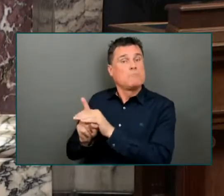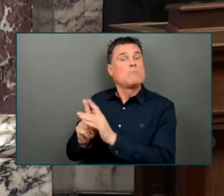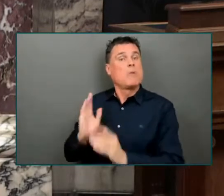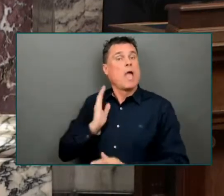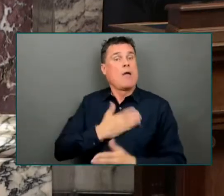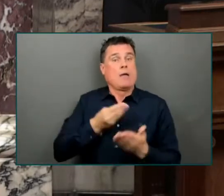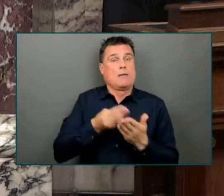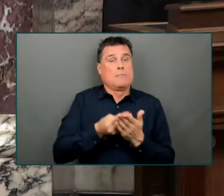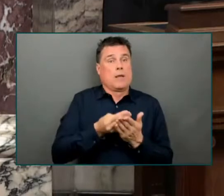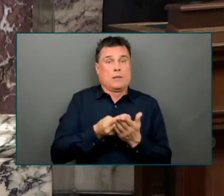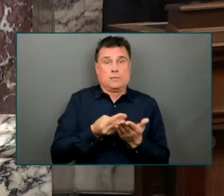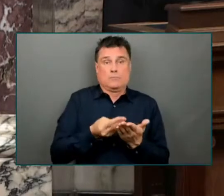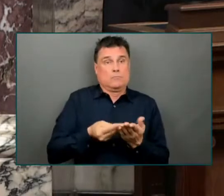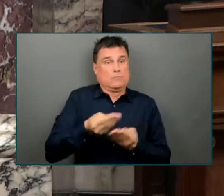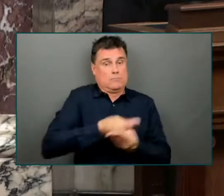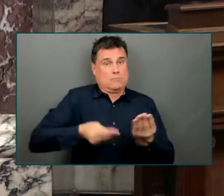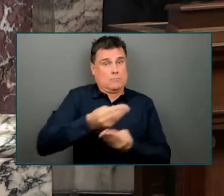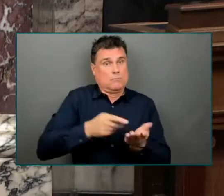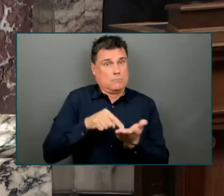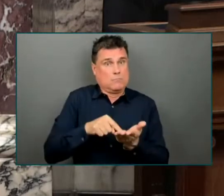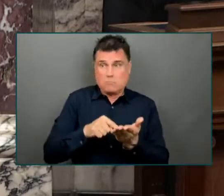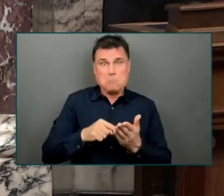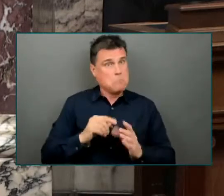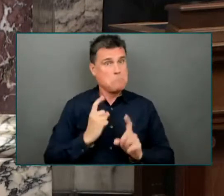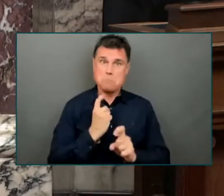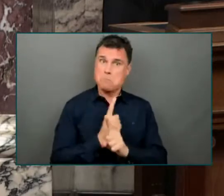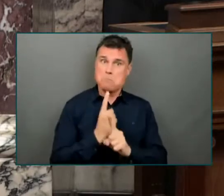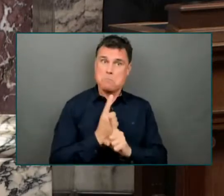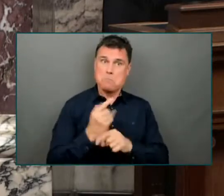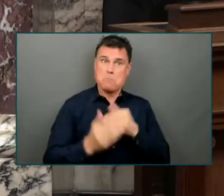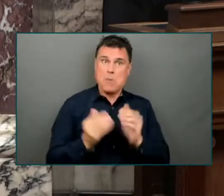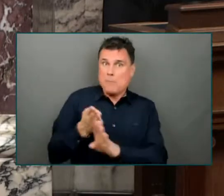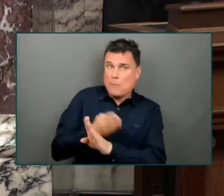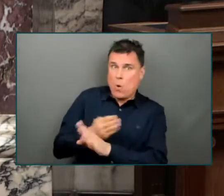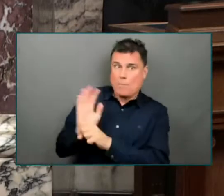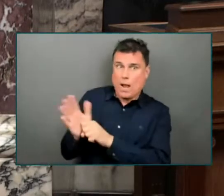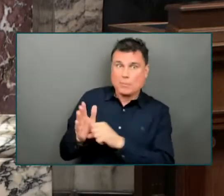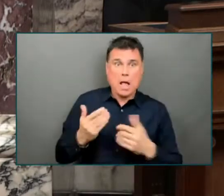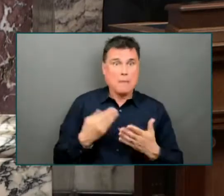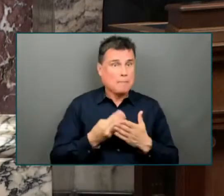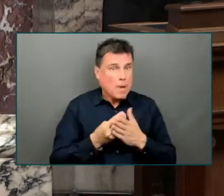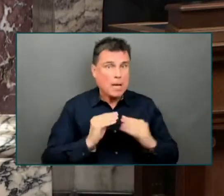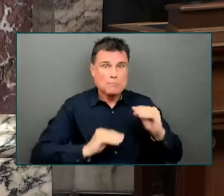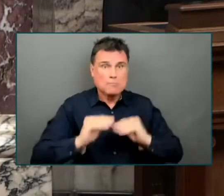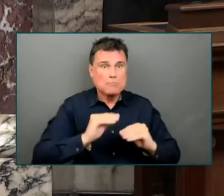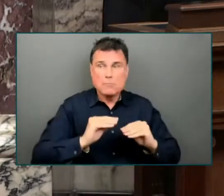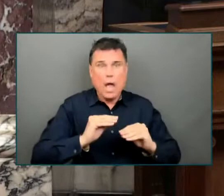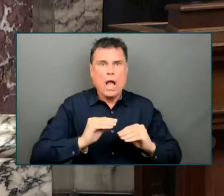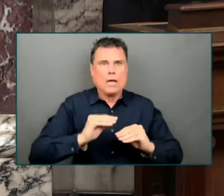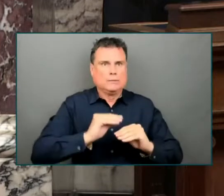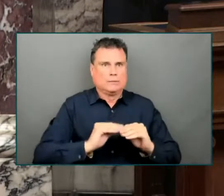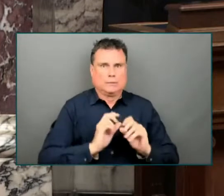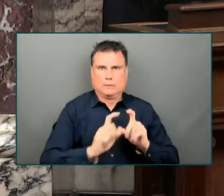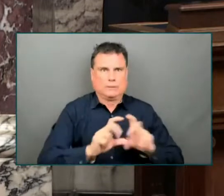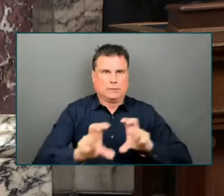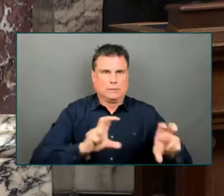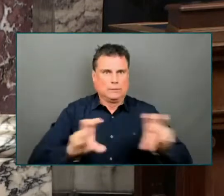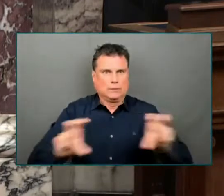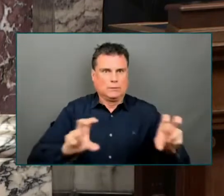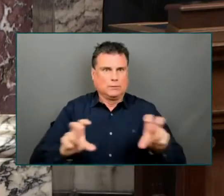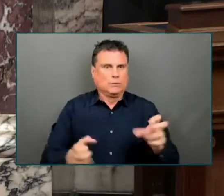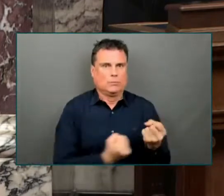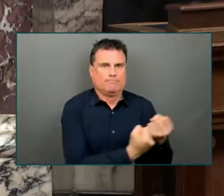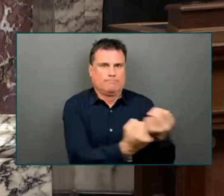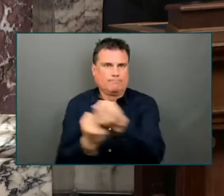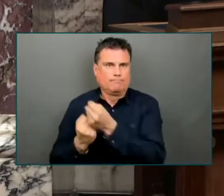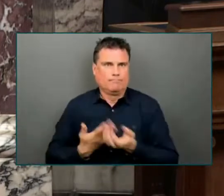quickly. In the early days of the pandemic, we used a broad range of tools to provide sweeping support to help